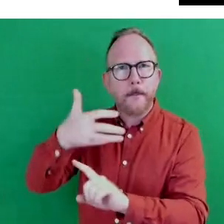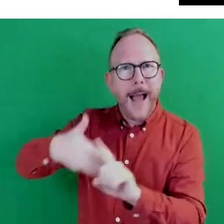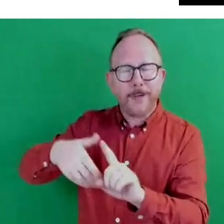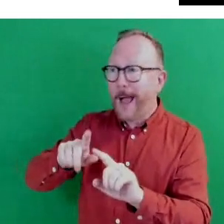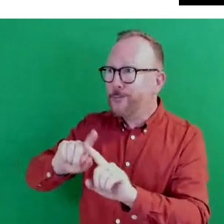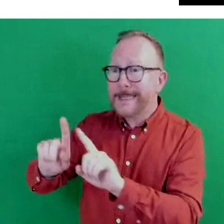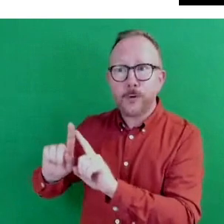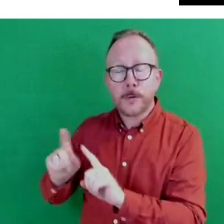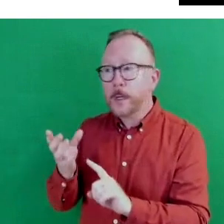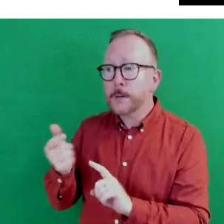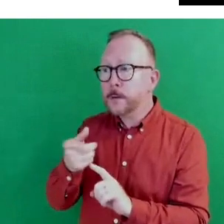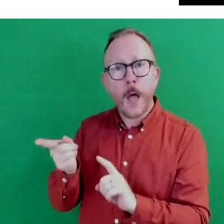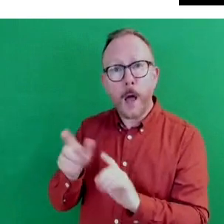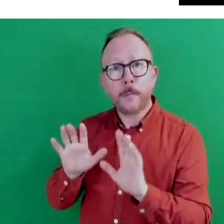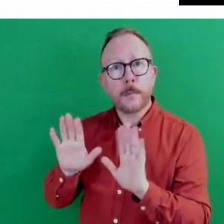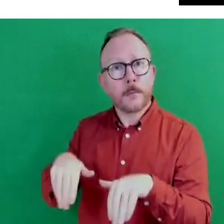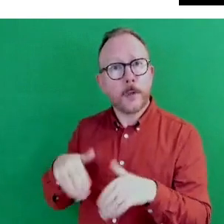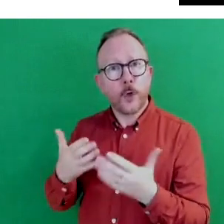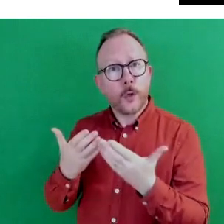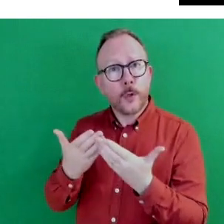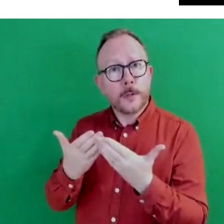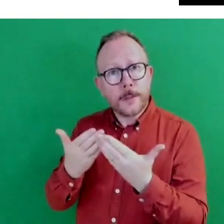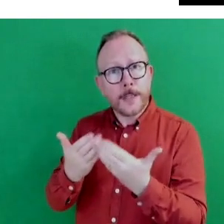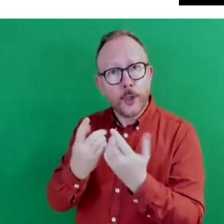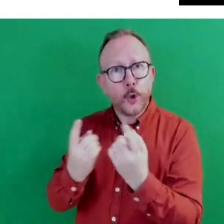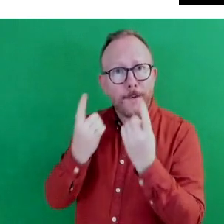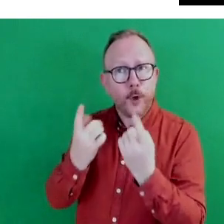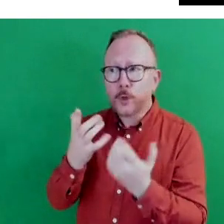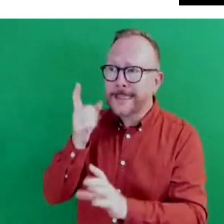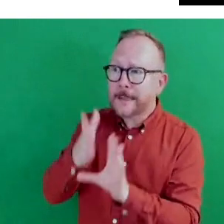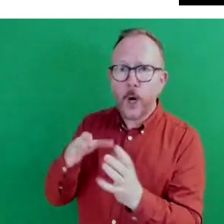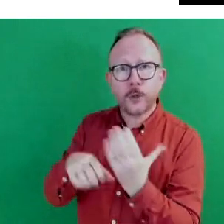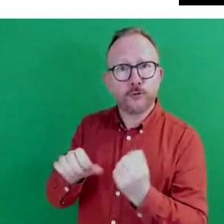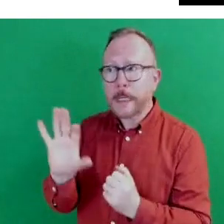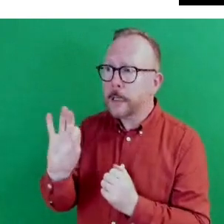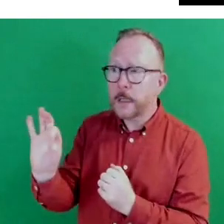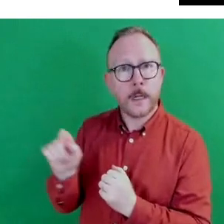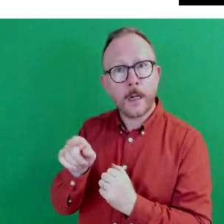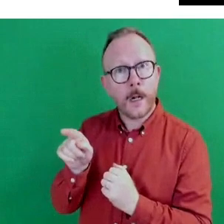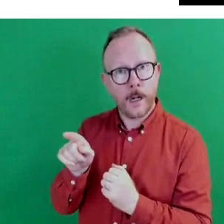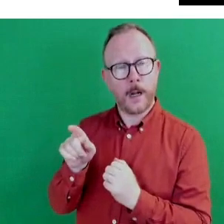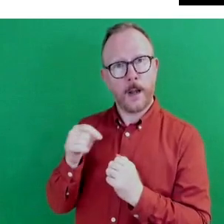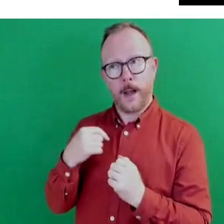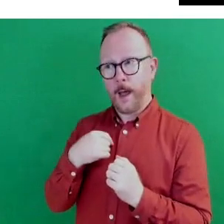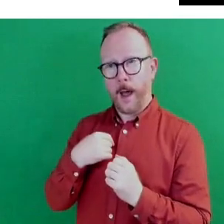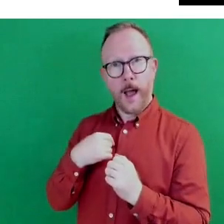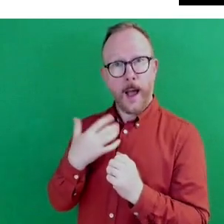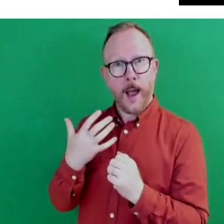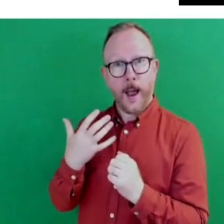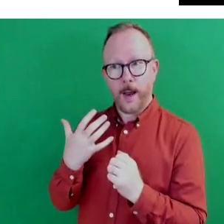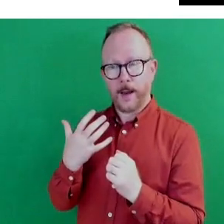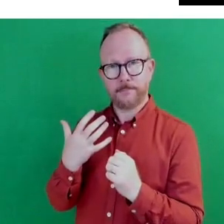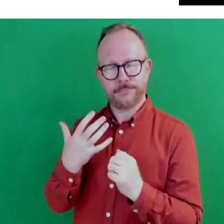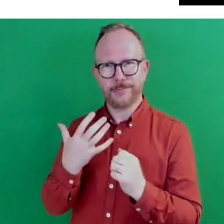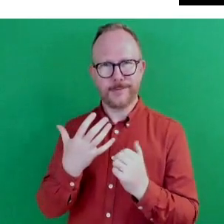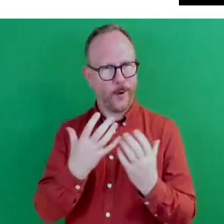gone to university and done the stereotypical kind of that psychology degree. For example, when I was on my training course, there was